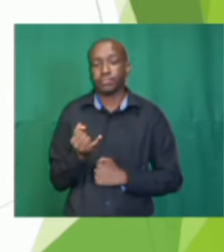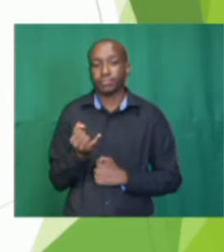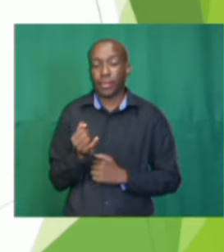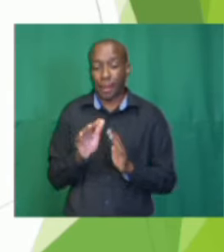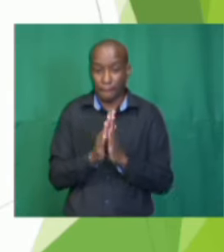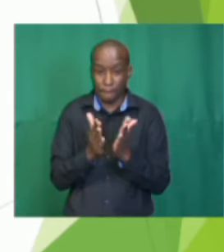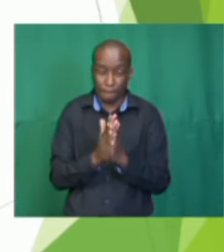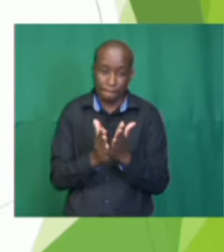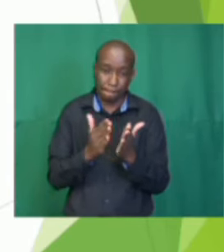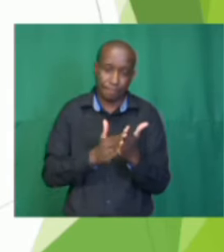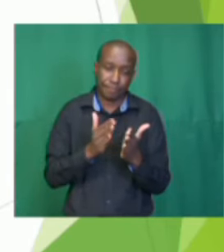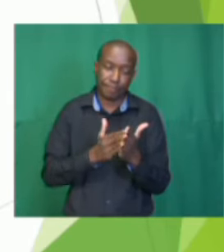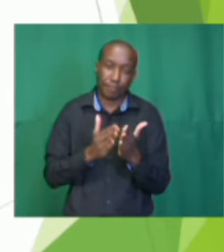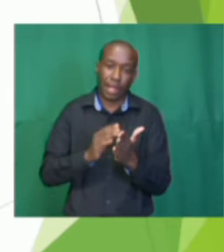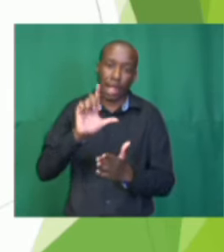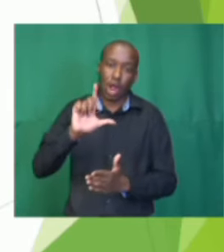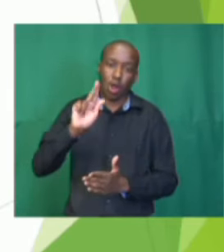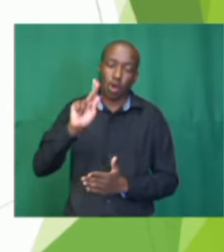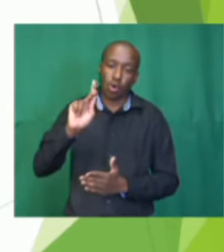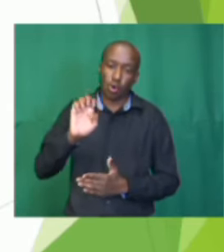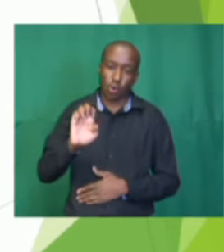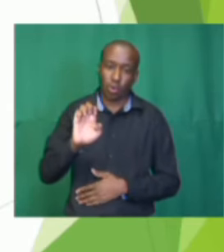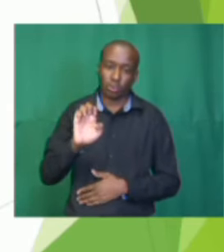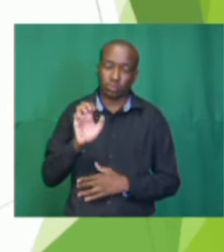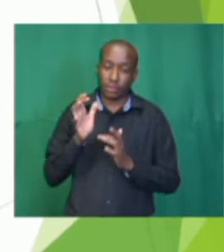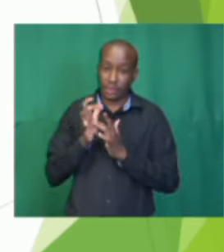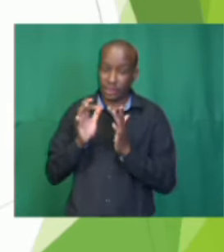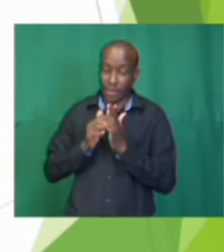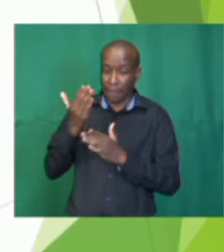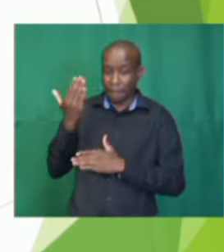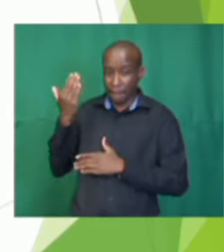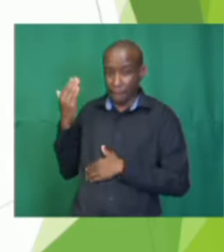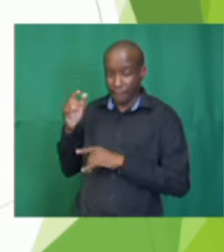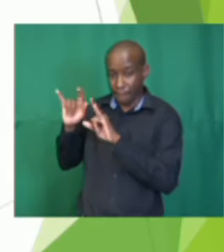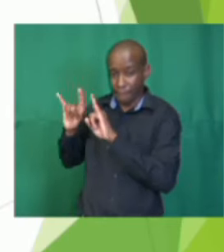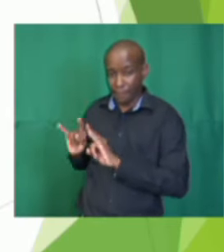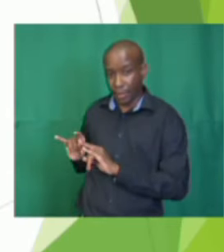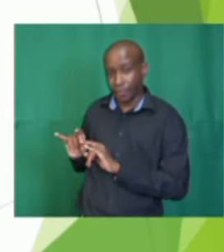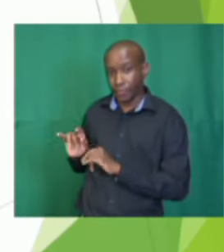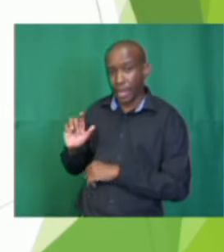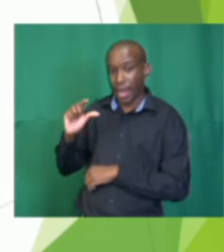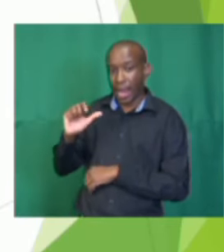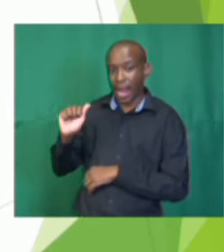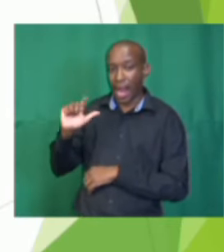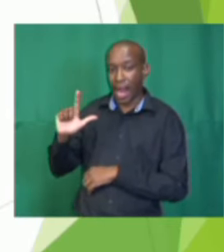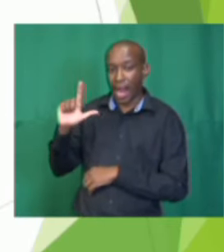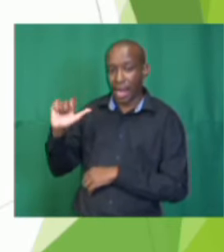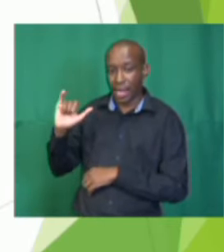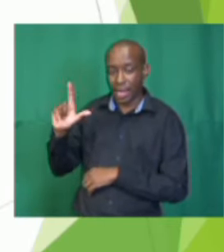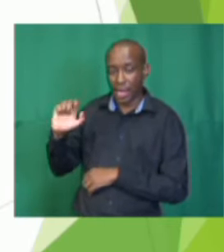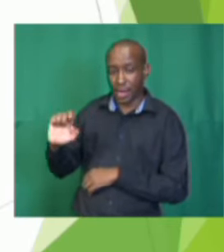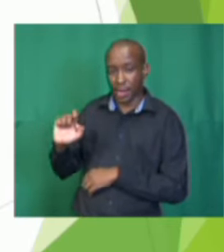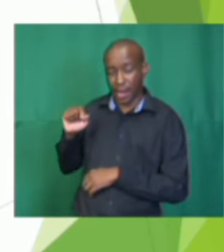of Luke that when Jesus Christ was in Galilee, he took his disciples and headed